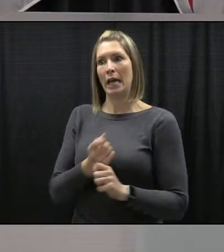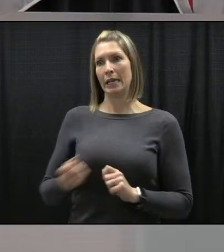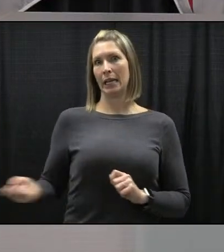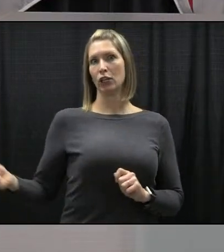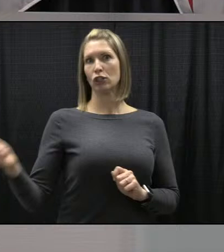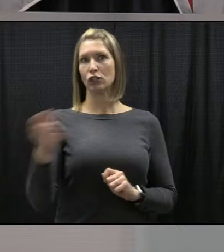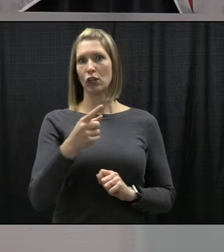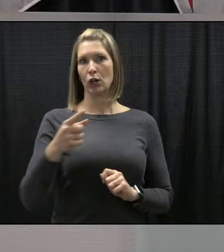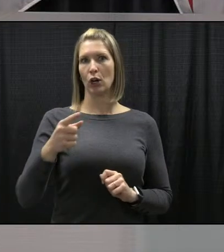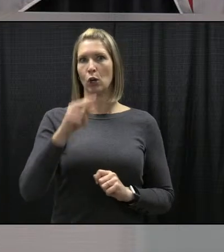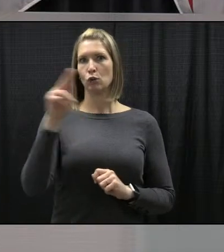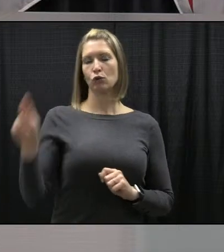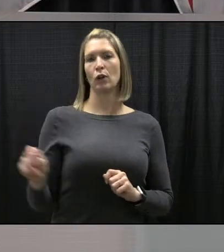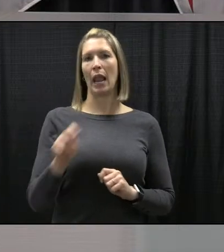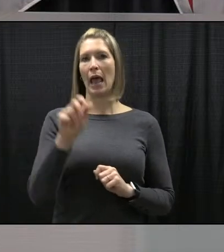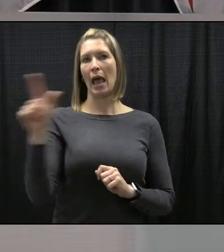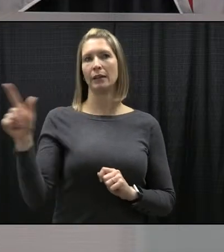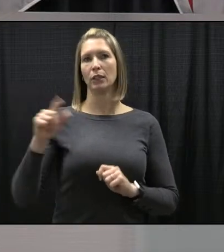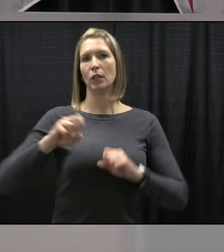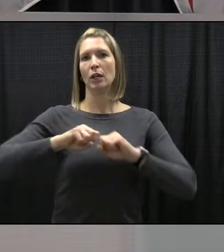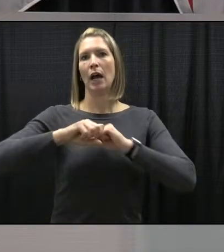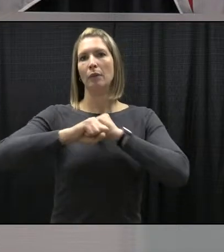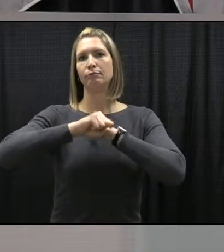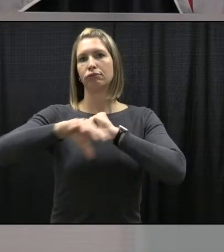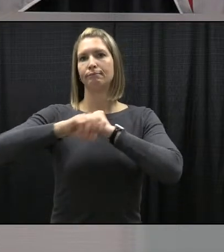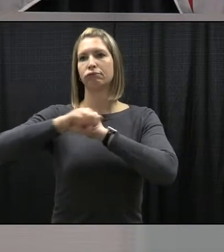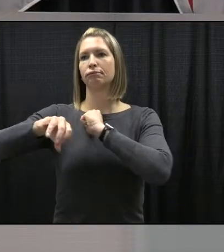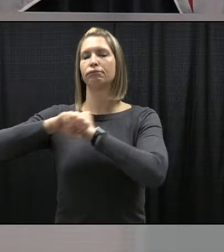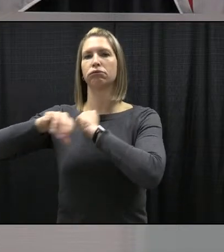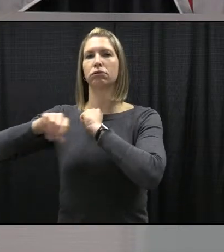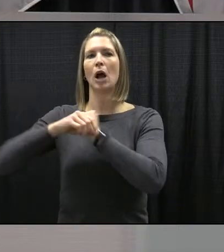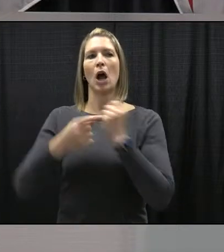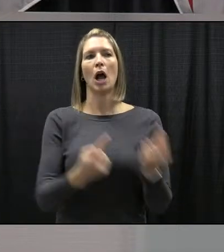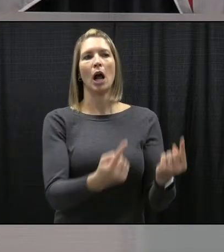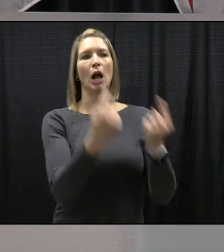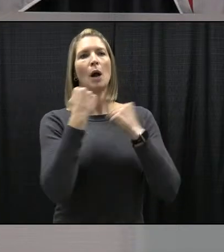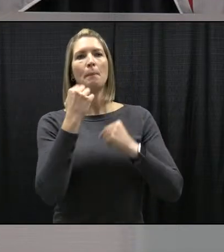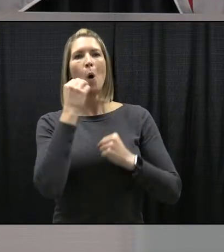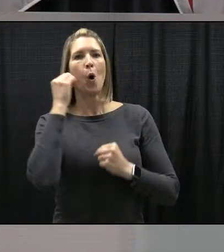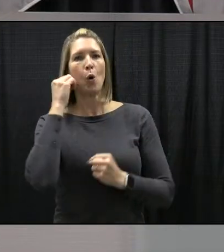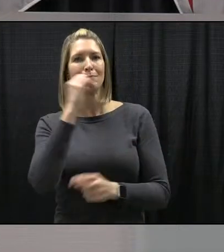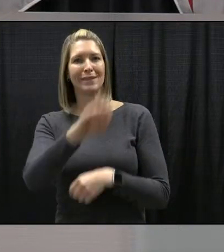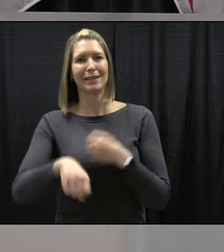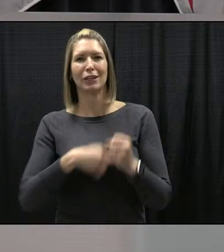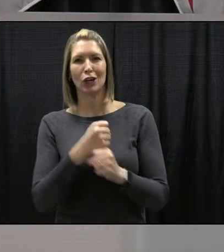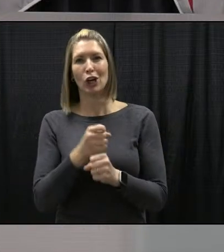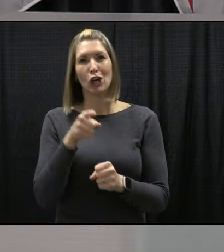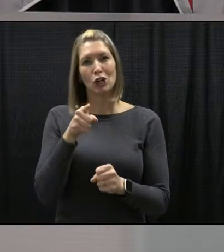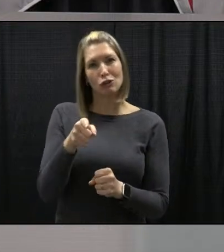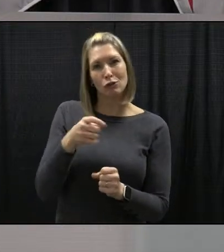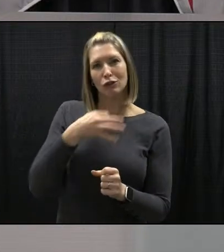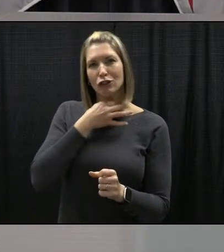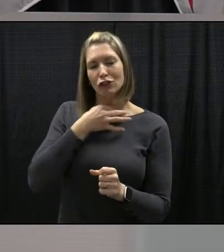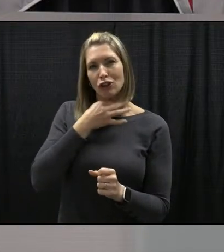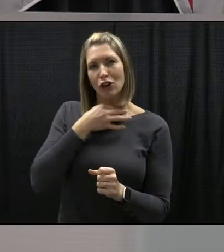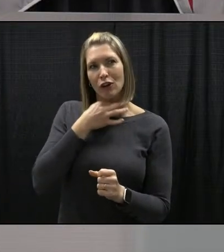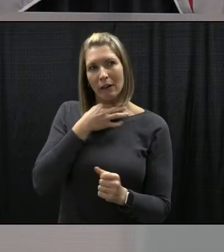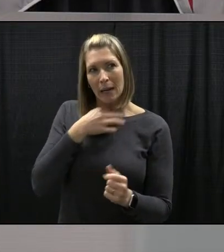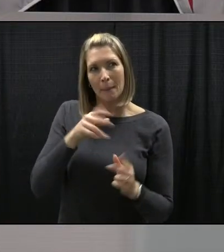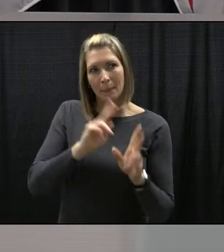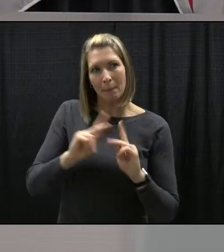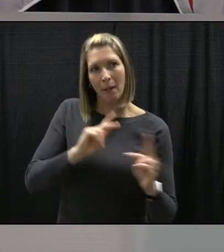you have any concerns about there possibly being an influx of people coming into the province in that period before kids are fully